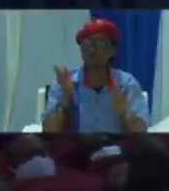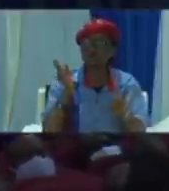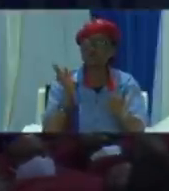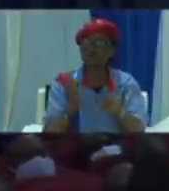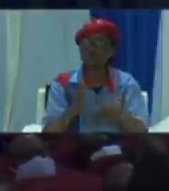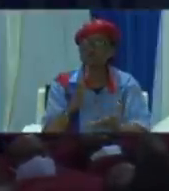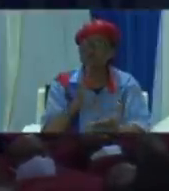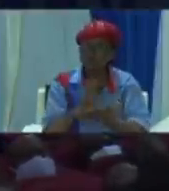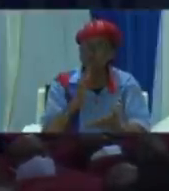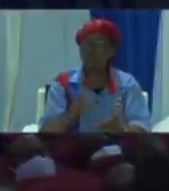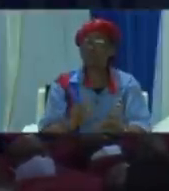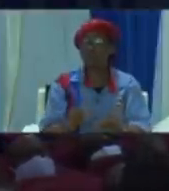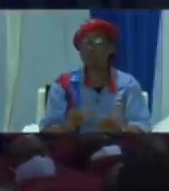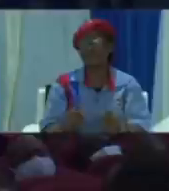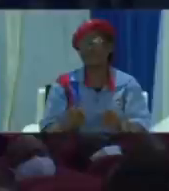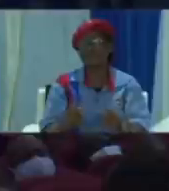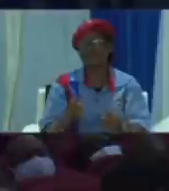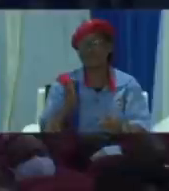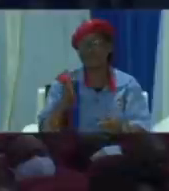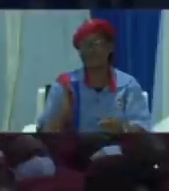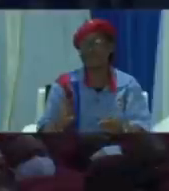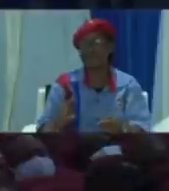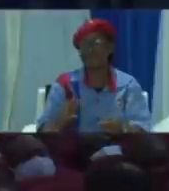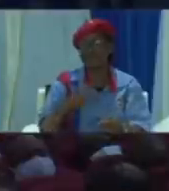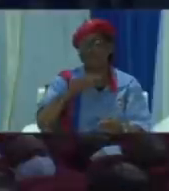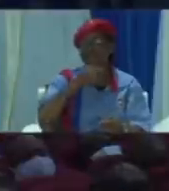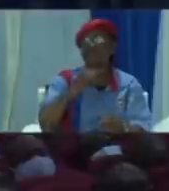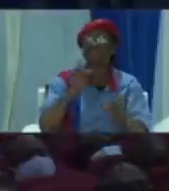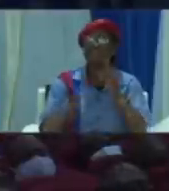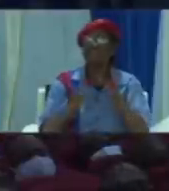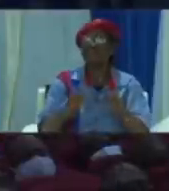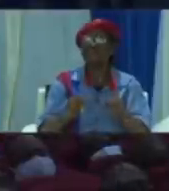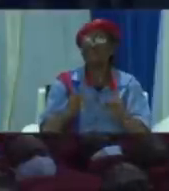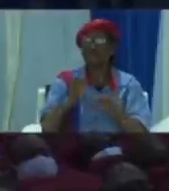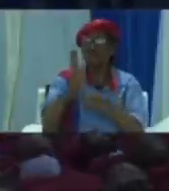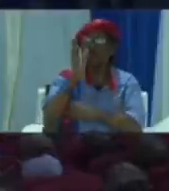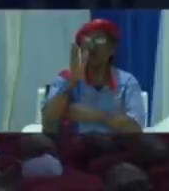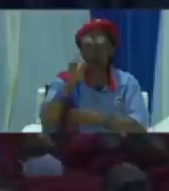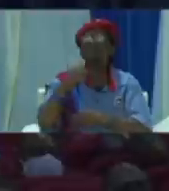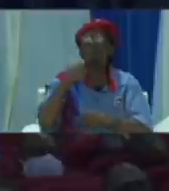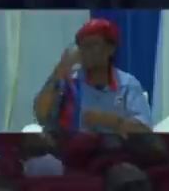Because even if he says stop now, some